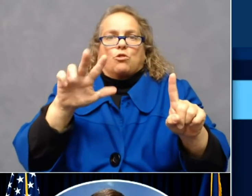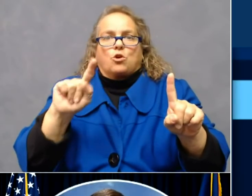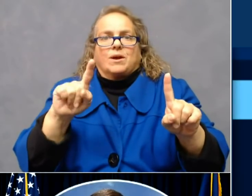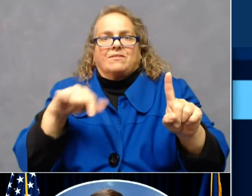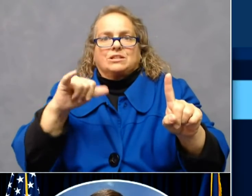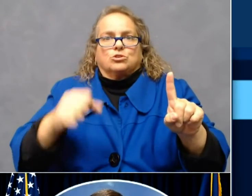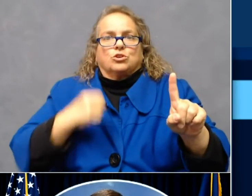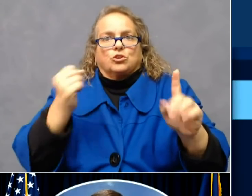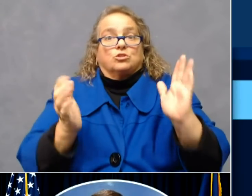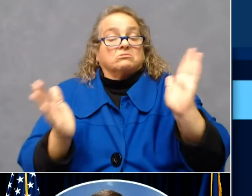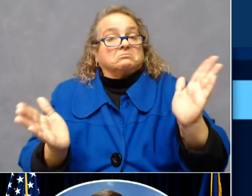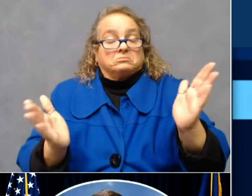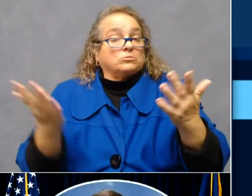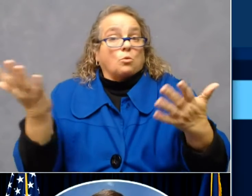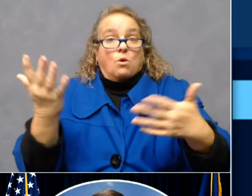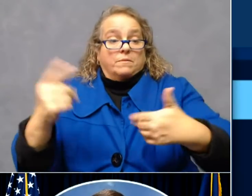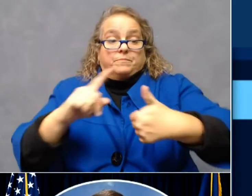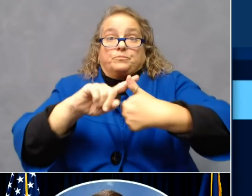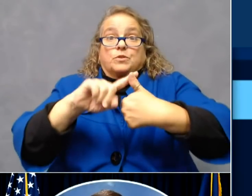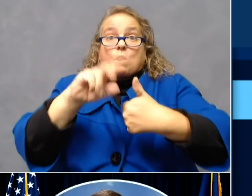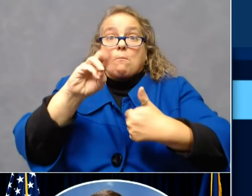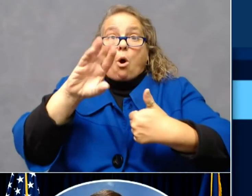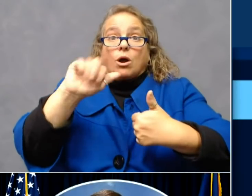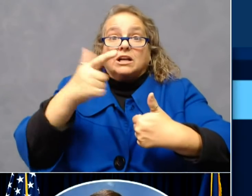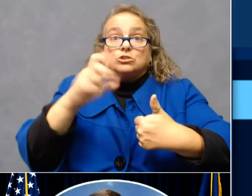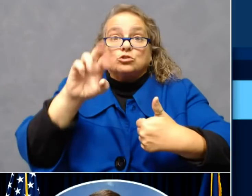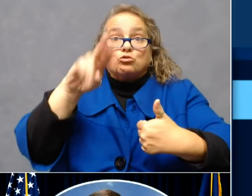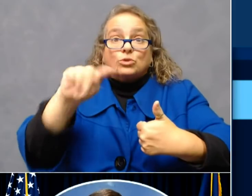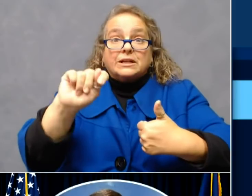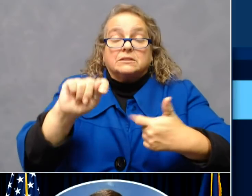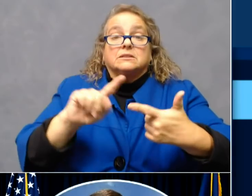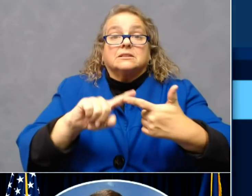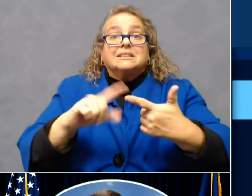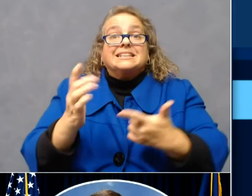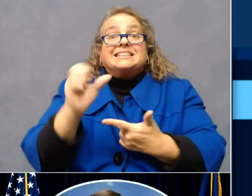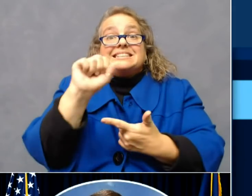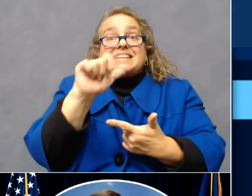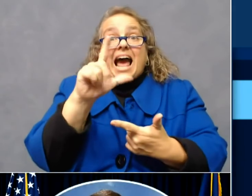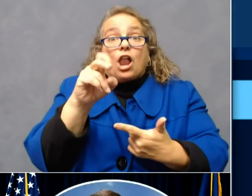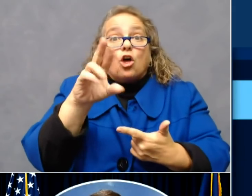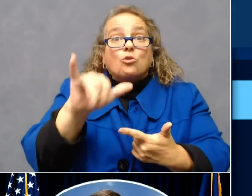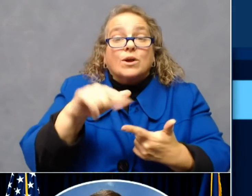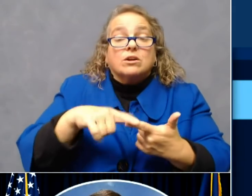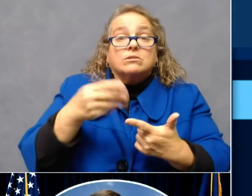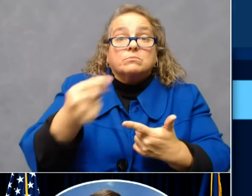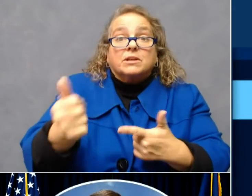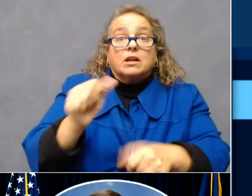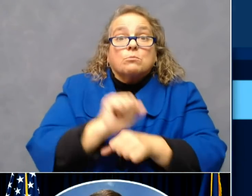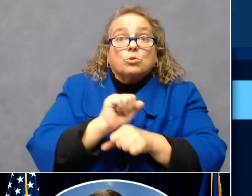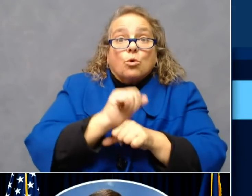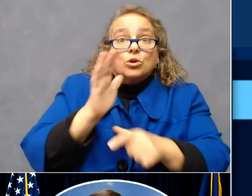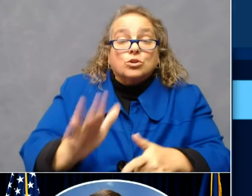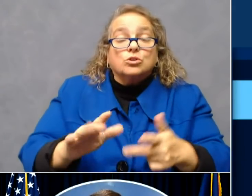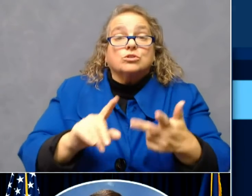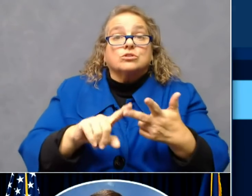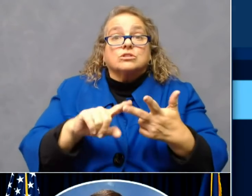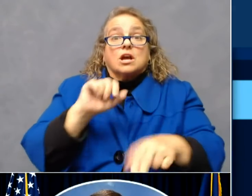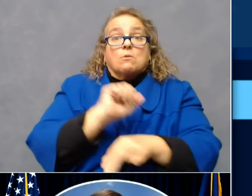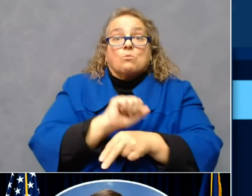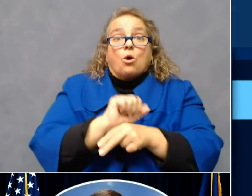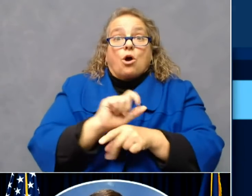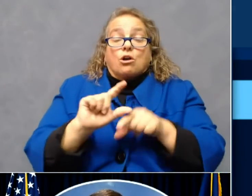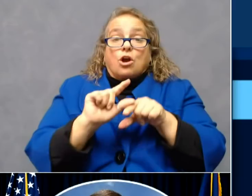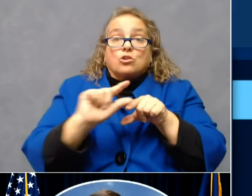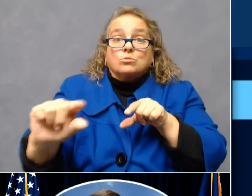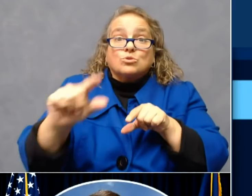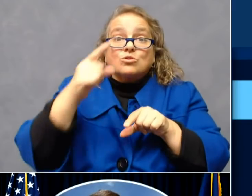following items: mortgage rent, salaries and wages for employees or contractors, employer contribution for both